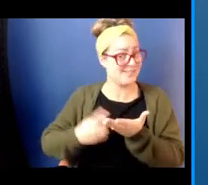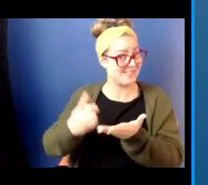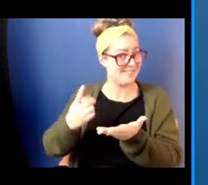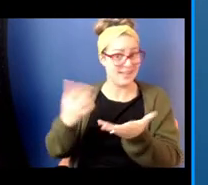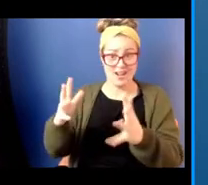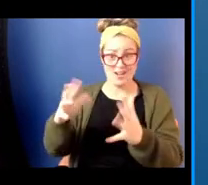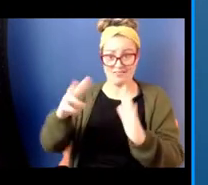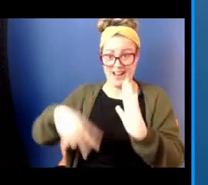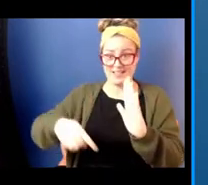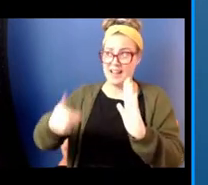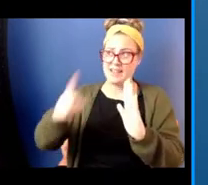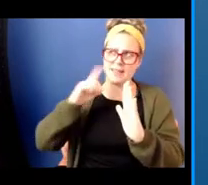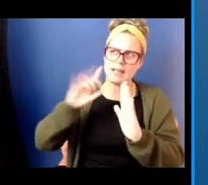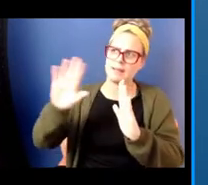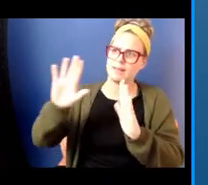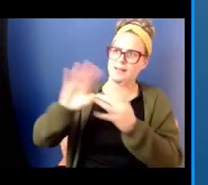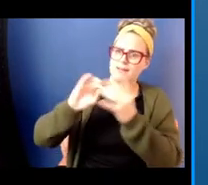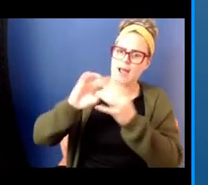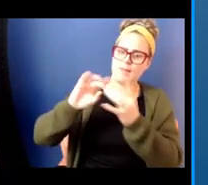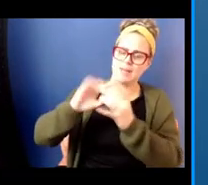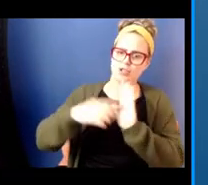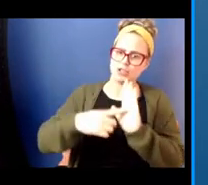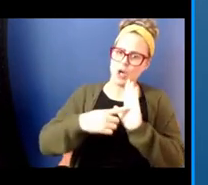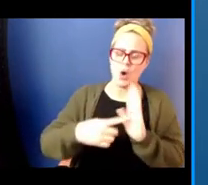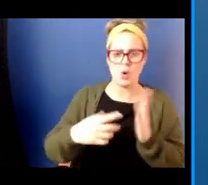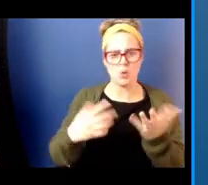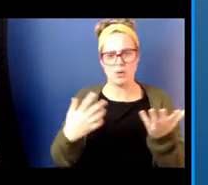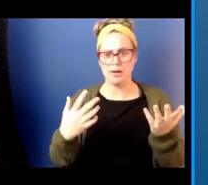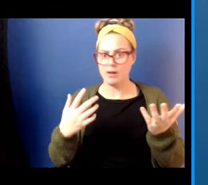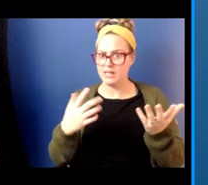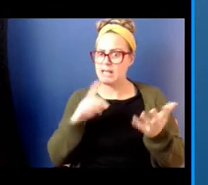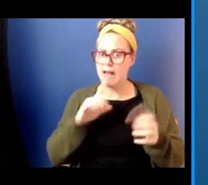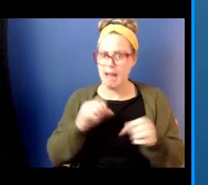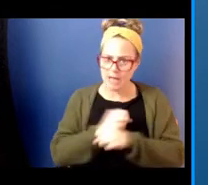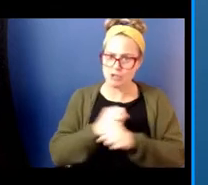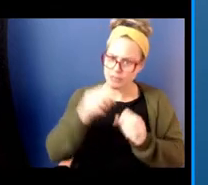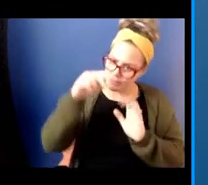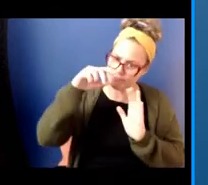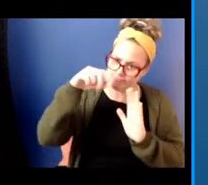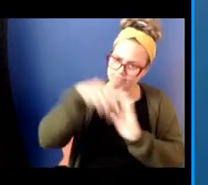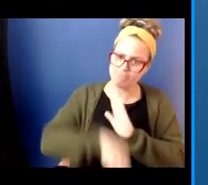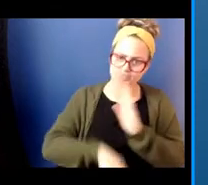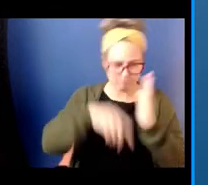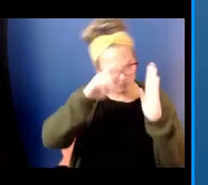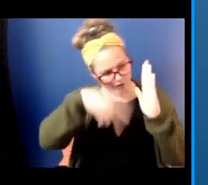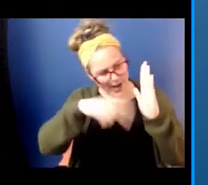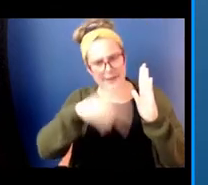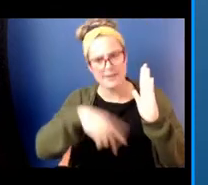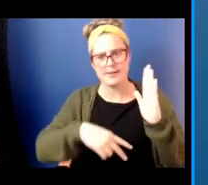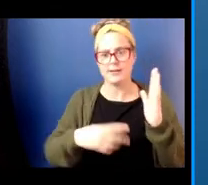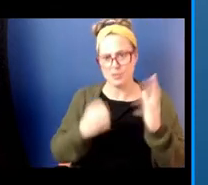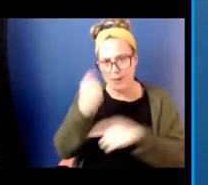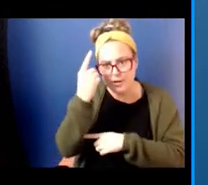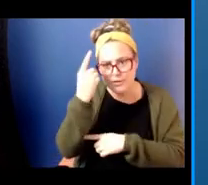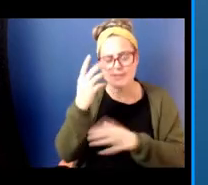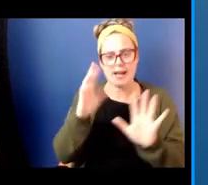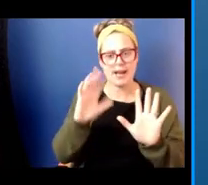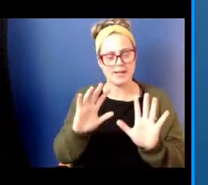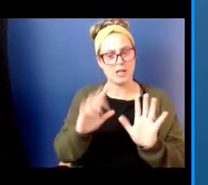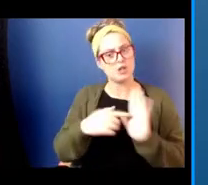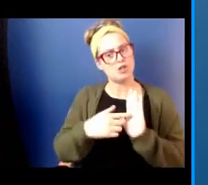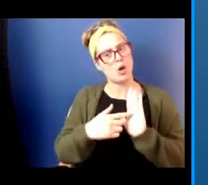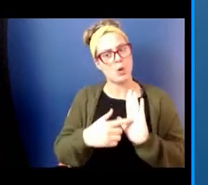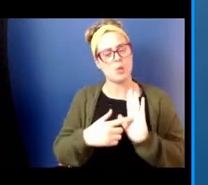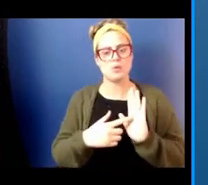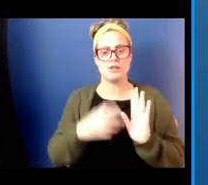it's an extraordinary level of Engagement about the future of the party from our nominees um it is it it's hard to state